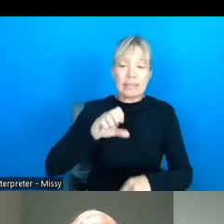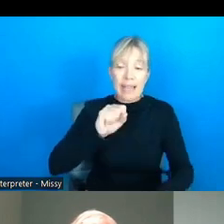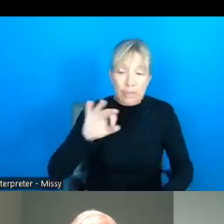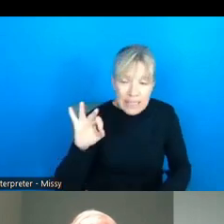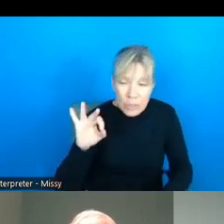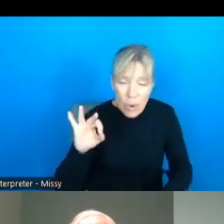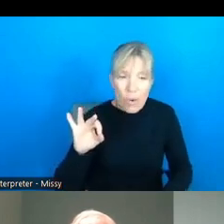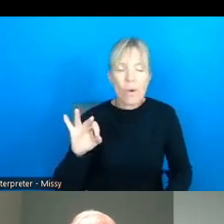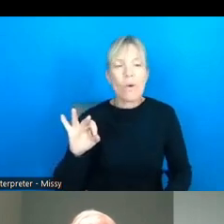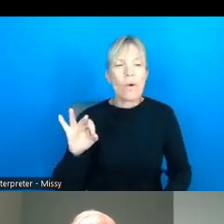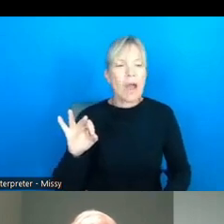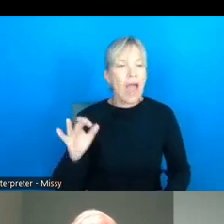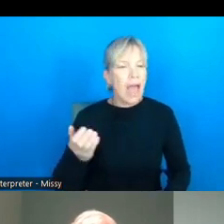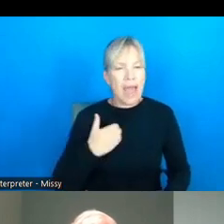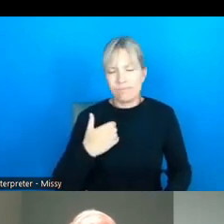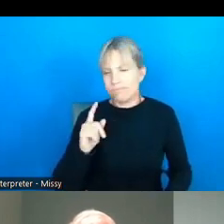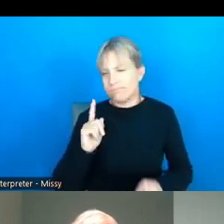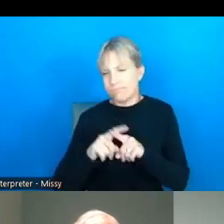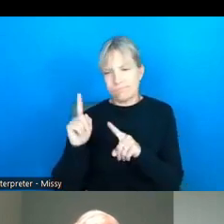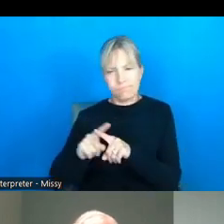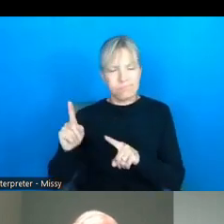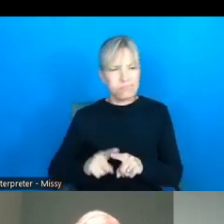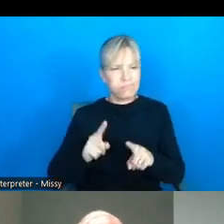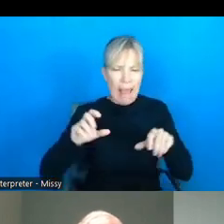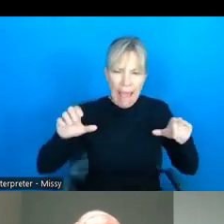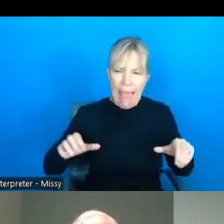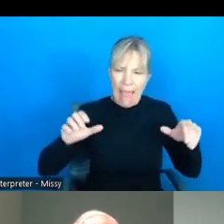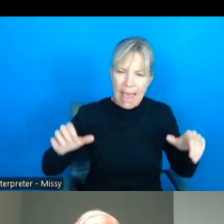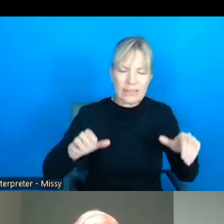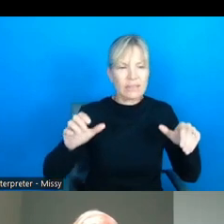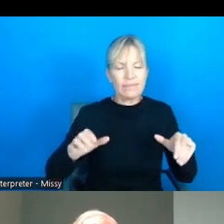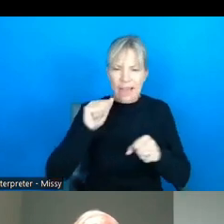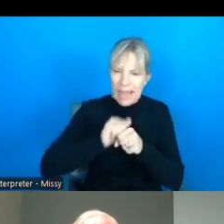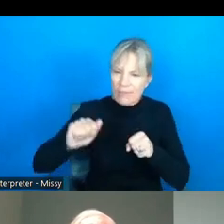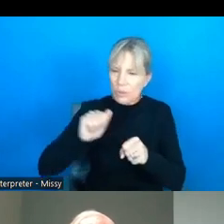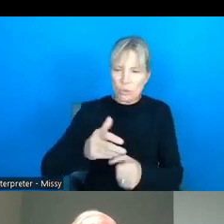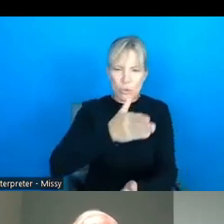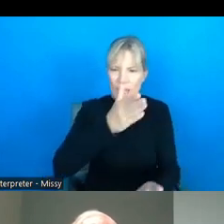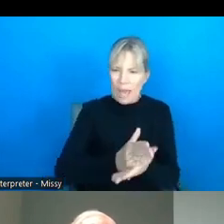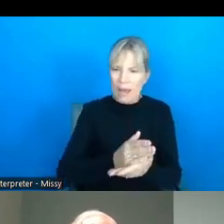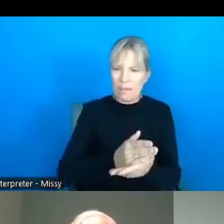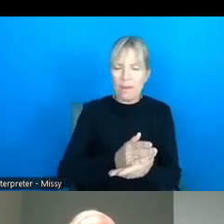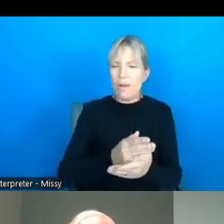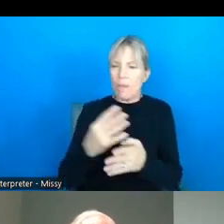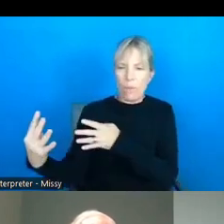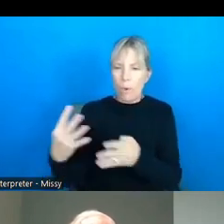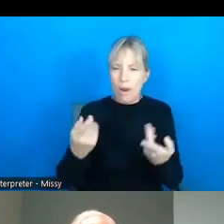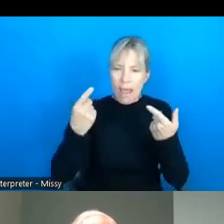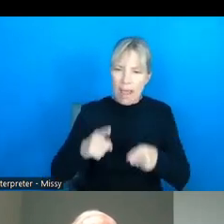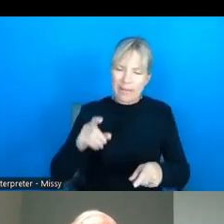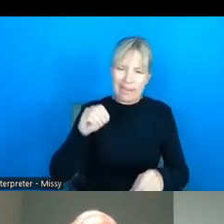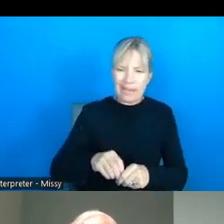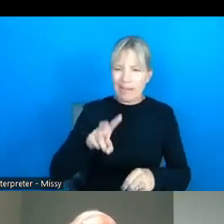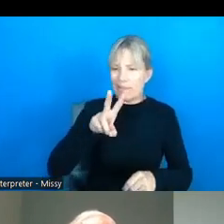Francisco. There were all kinds of activism efforts to end the war in Vietnam.